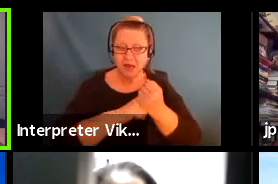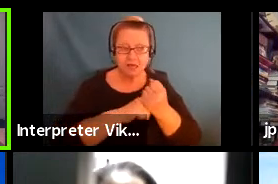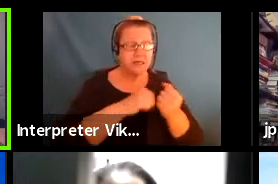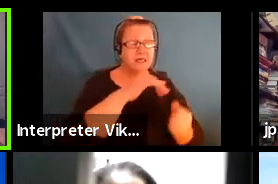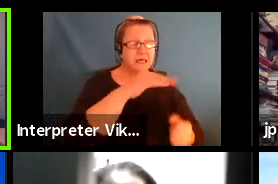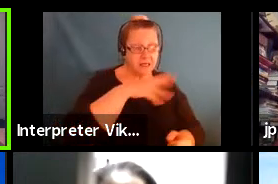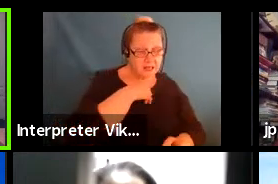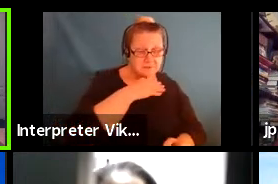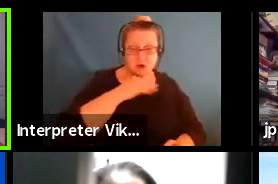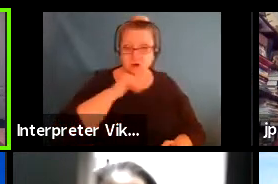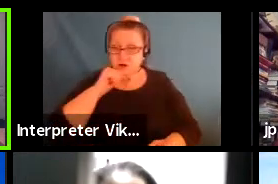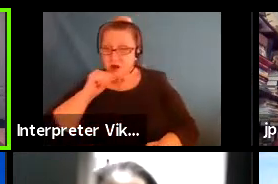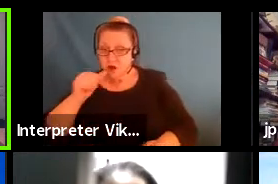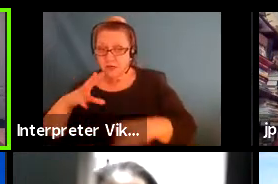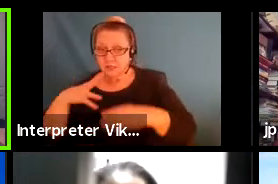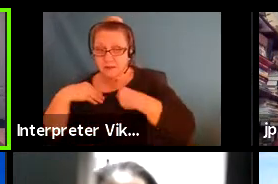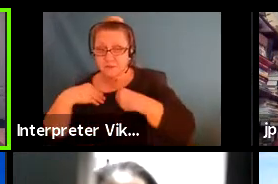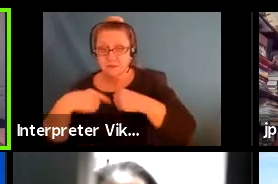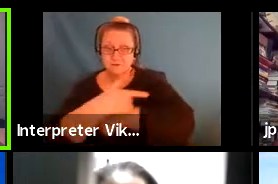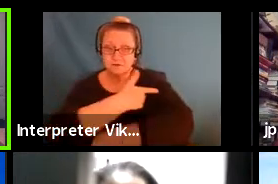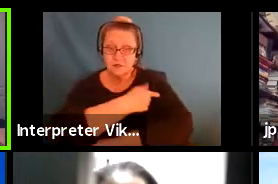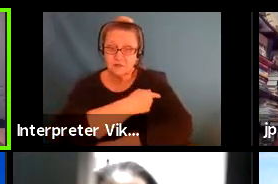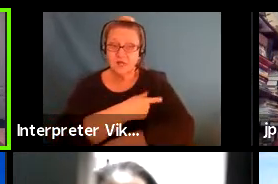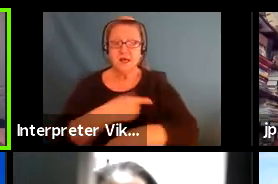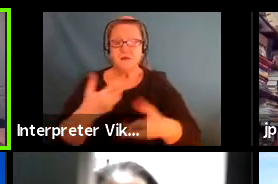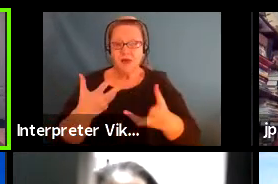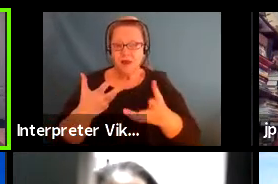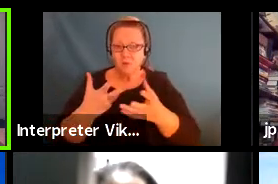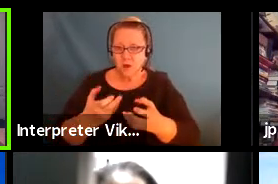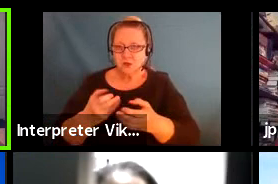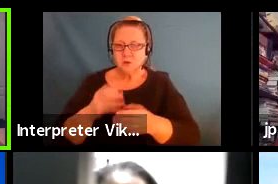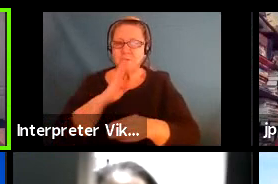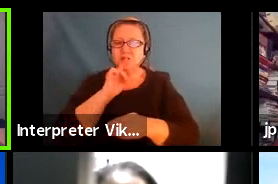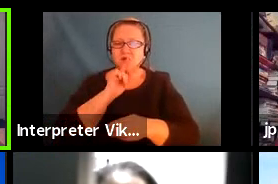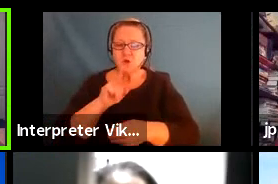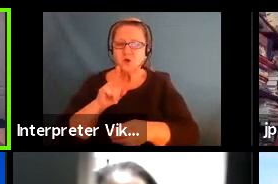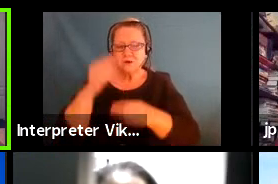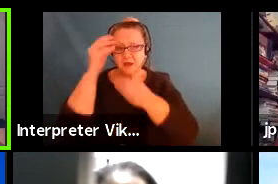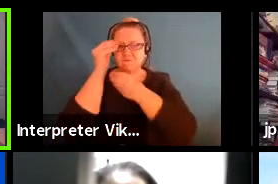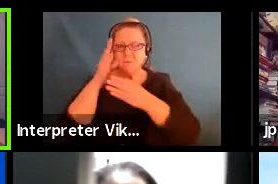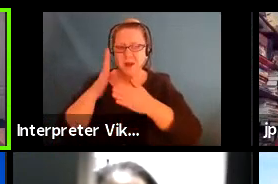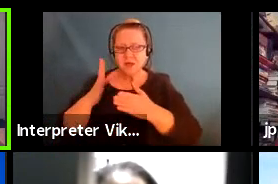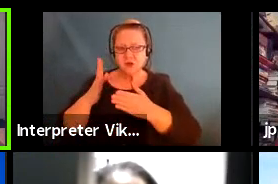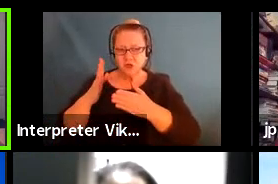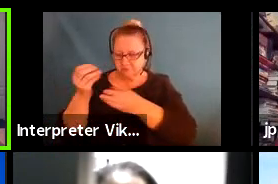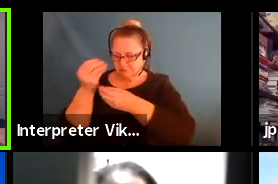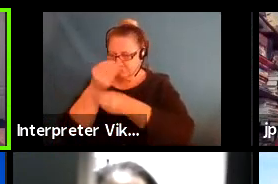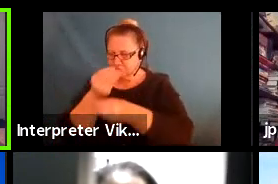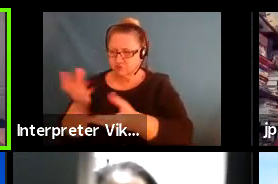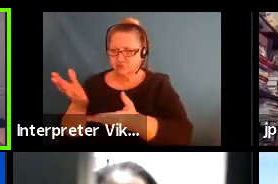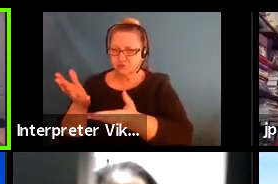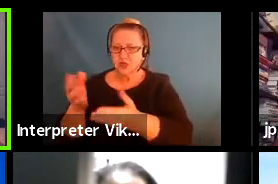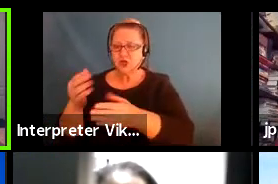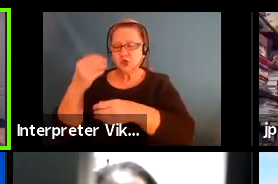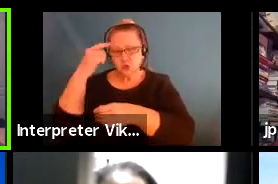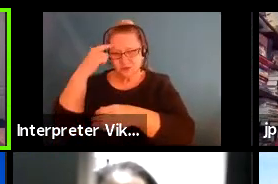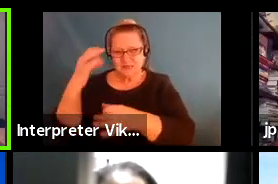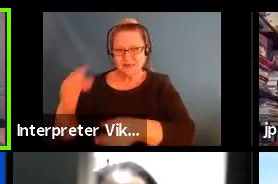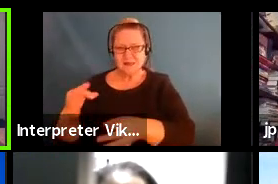get the vaccine. They're just about advocating, do you have the information that you need to make that decision? And if we don't even